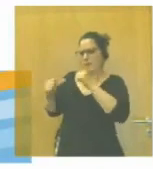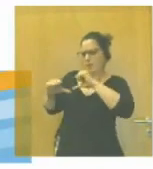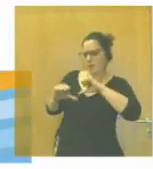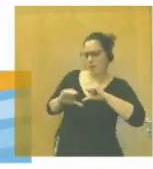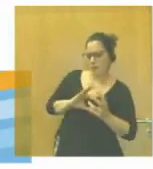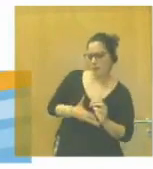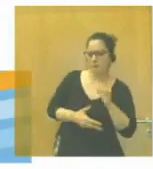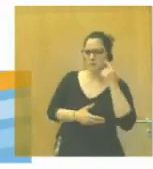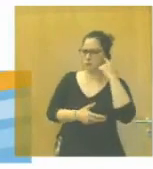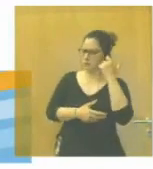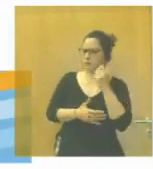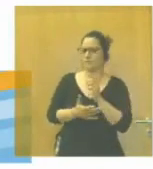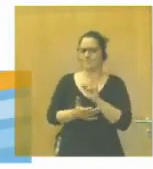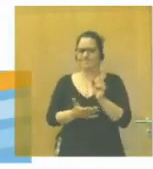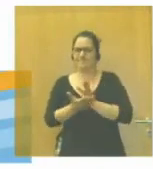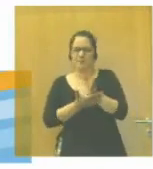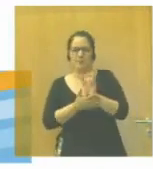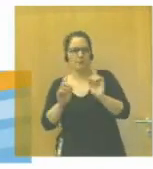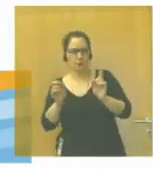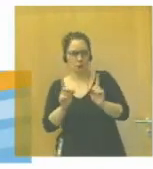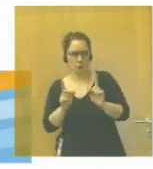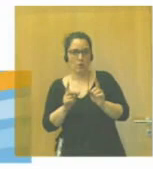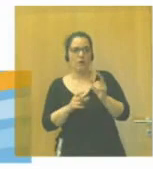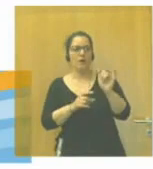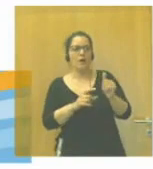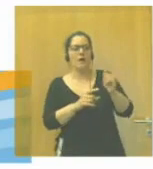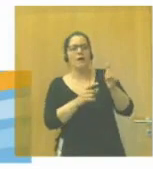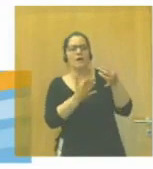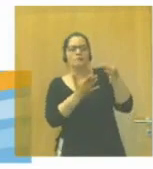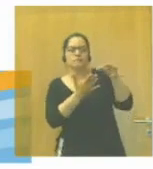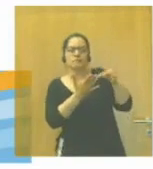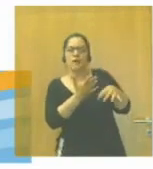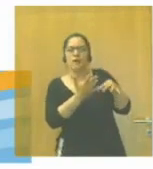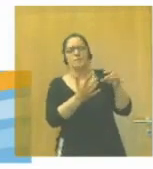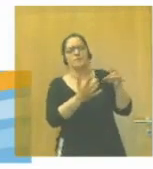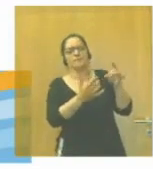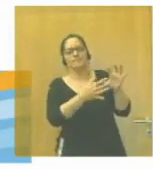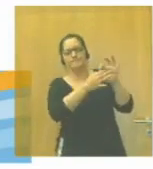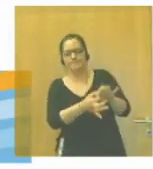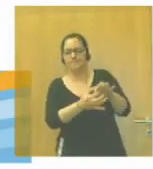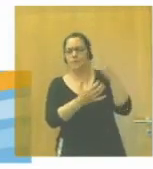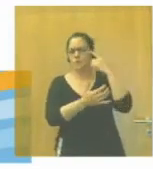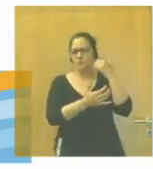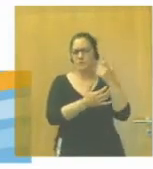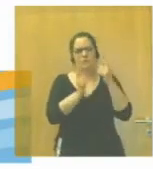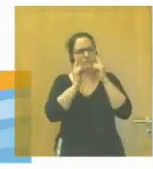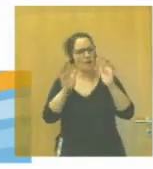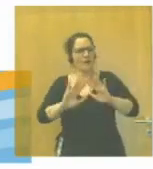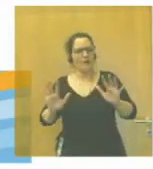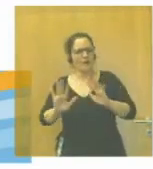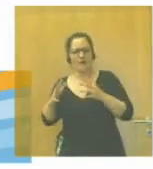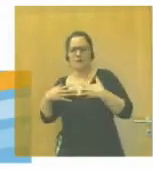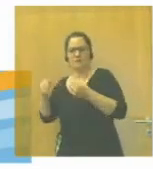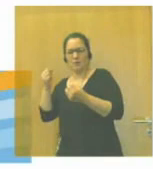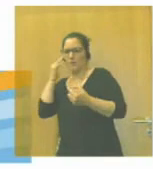10, 15 years. The research is continuing to come at us quickly, which is great, but we have to infuse